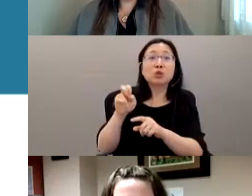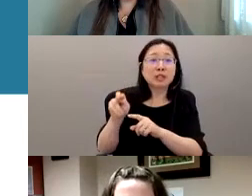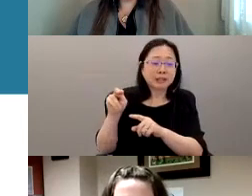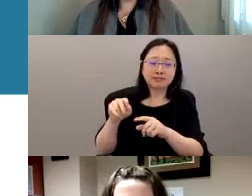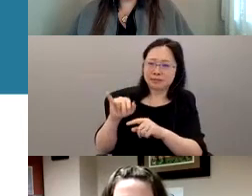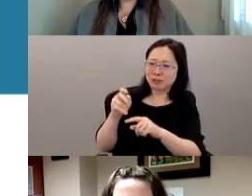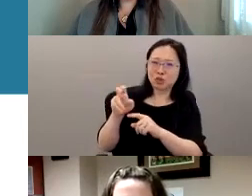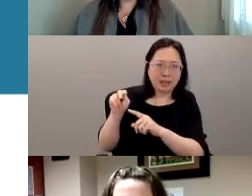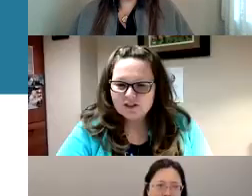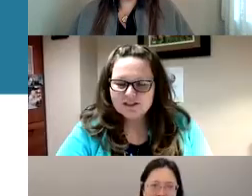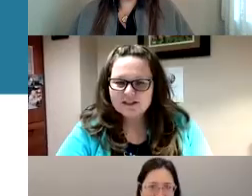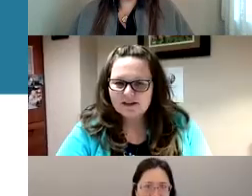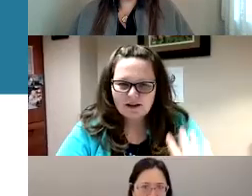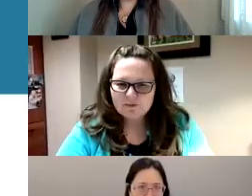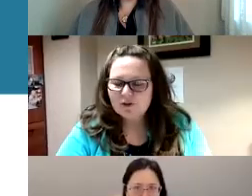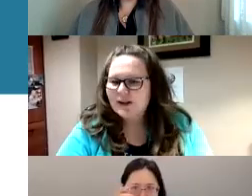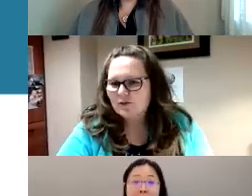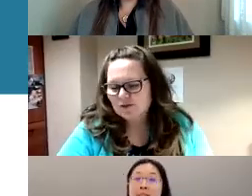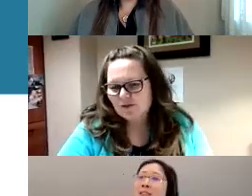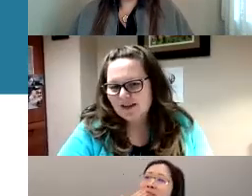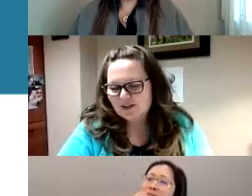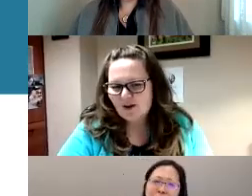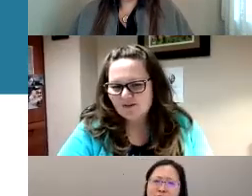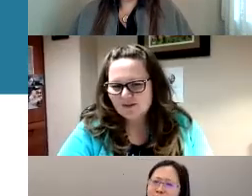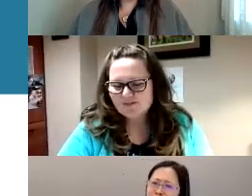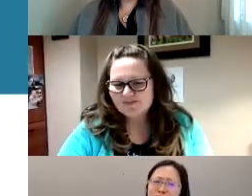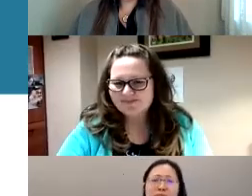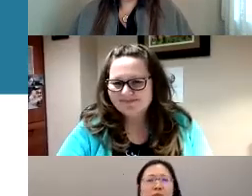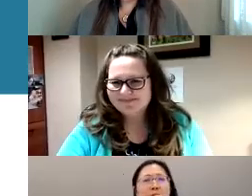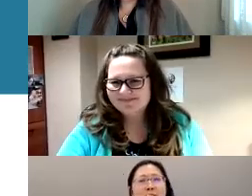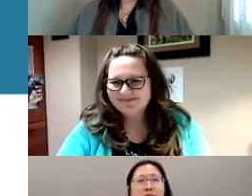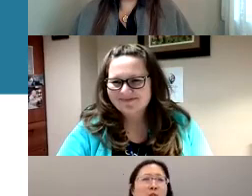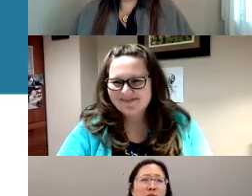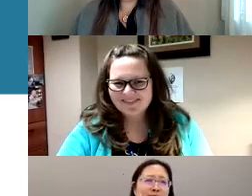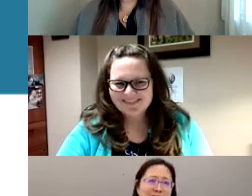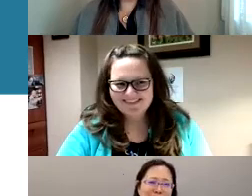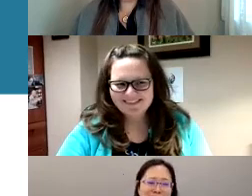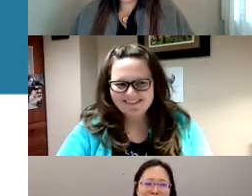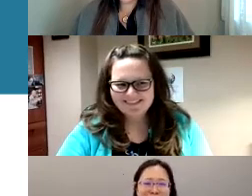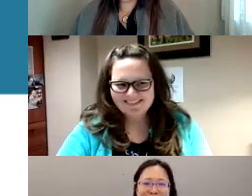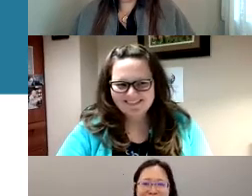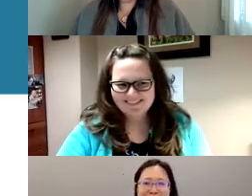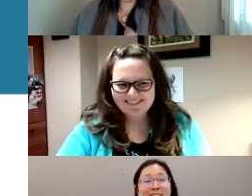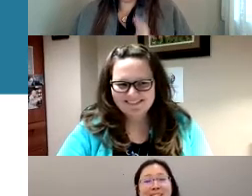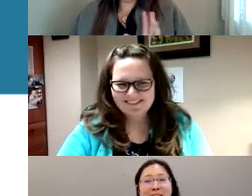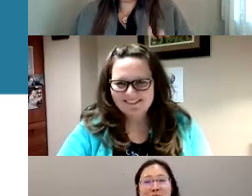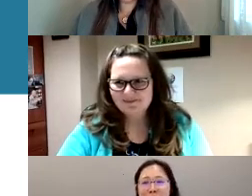amazing, and I'm so thankful. So thanks to all of you. Thank you so much, Jennifer, and it